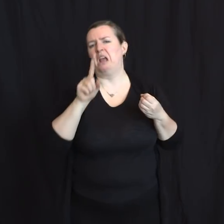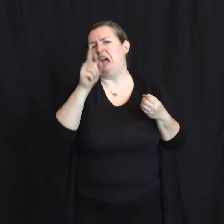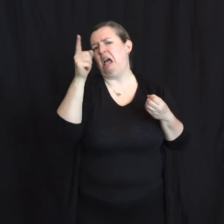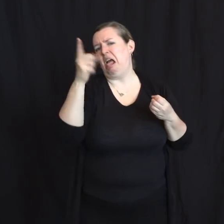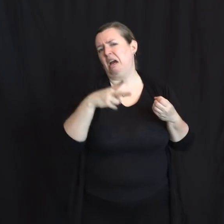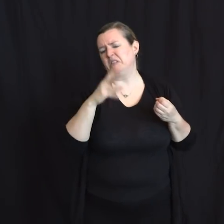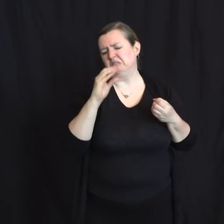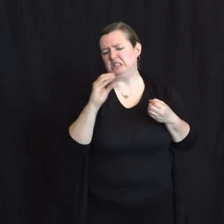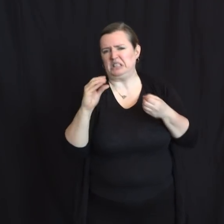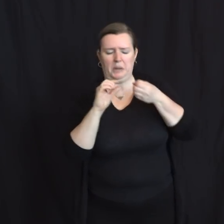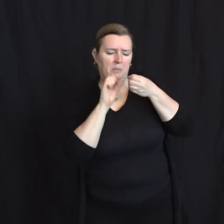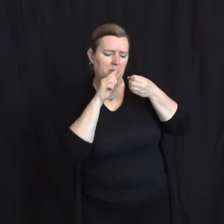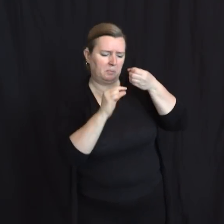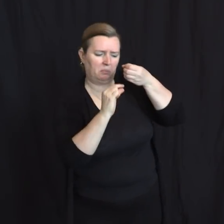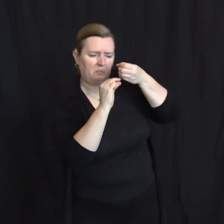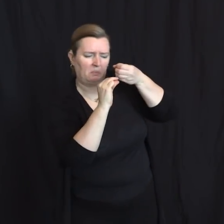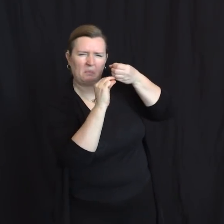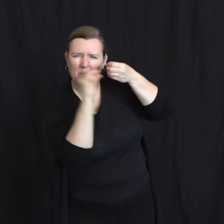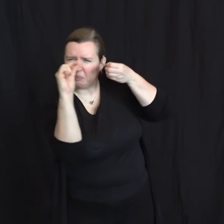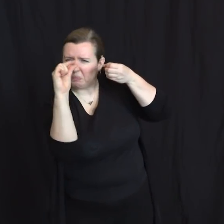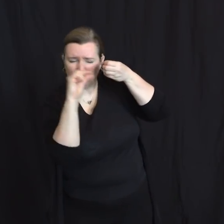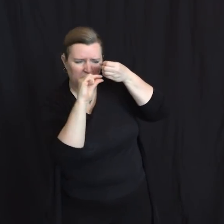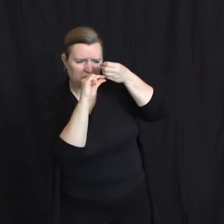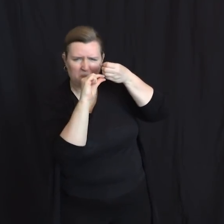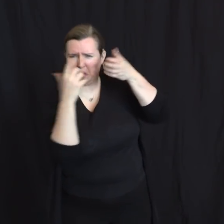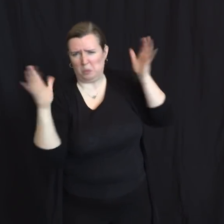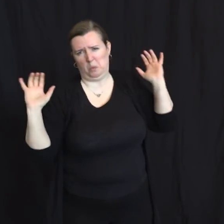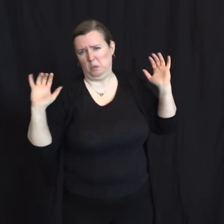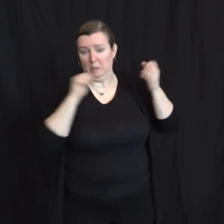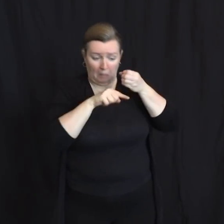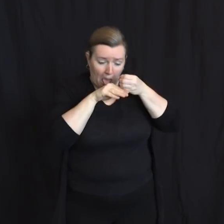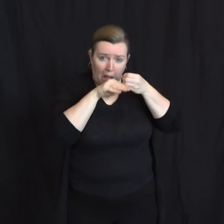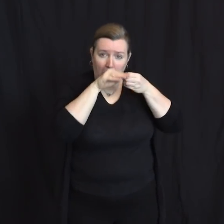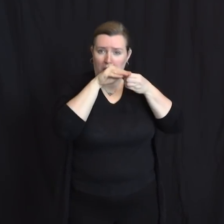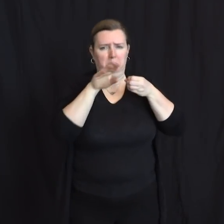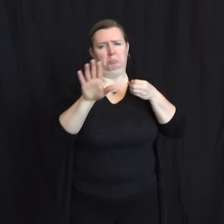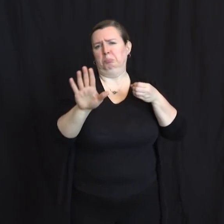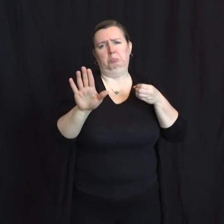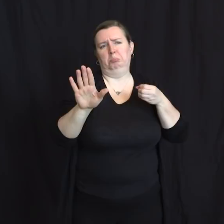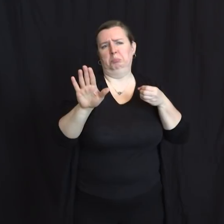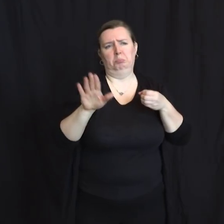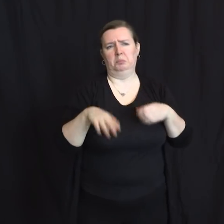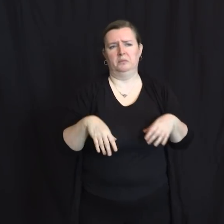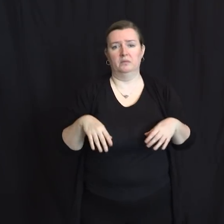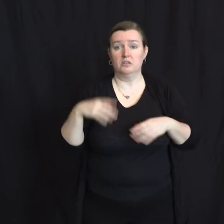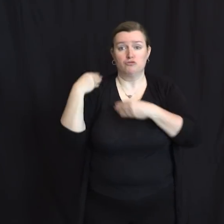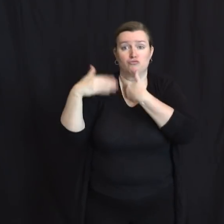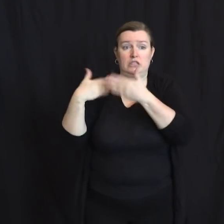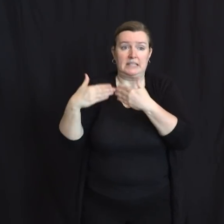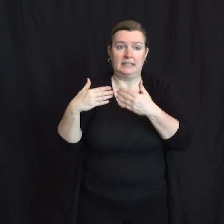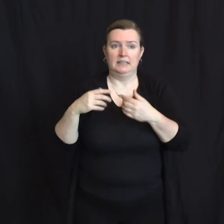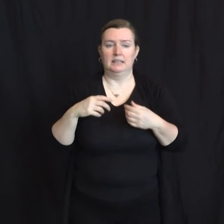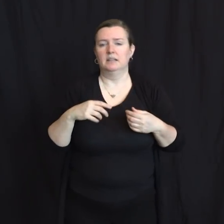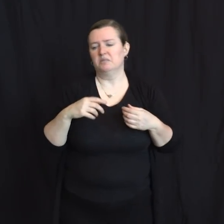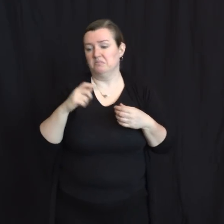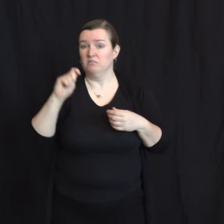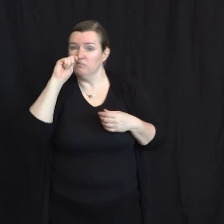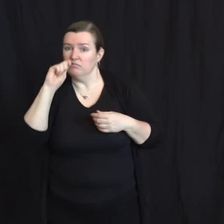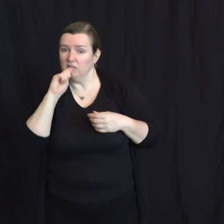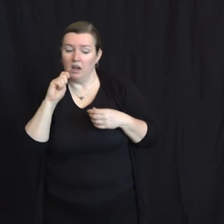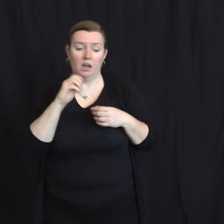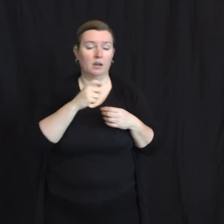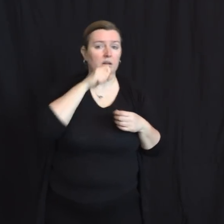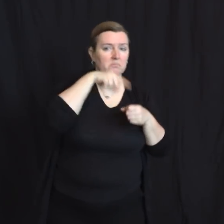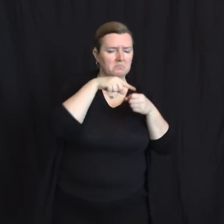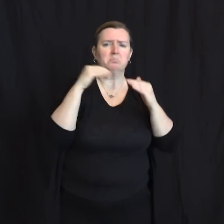so it automatically is sampling, so it's at least as good as the traditional tests, traditional sampling, and quite likely even